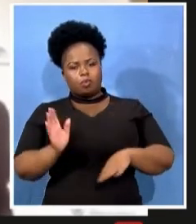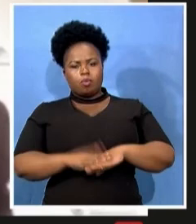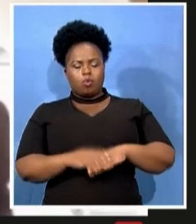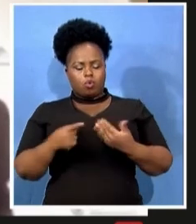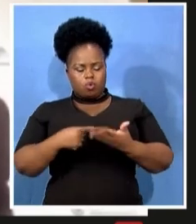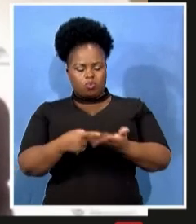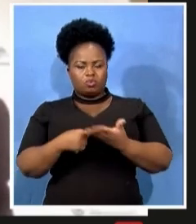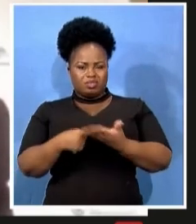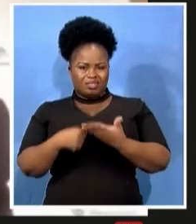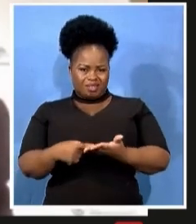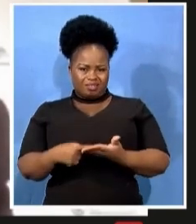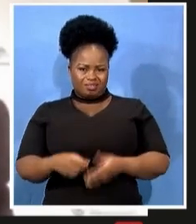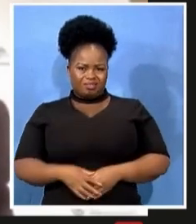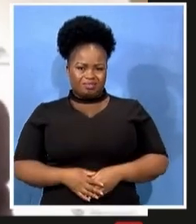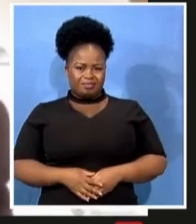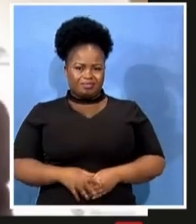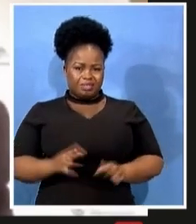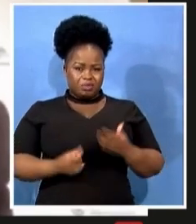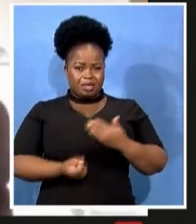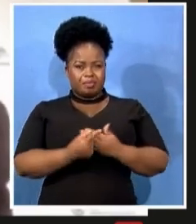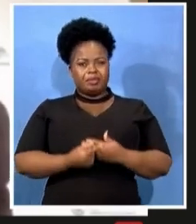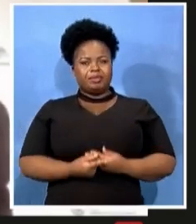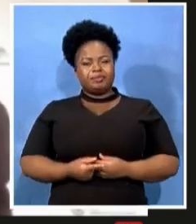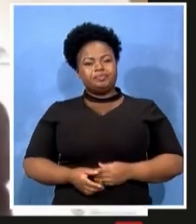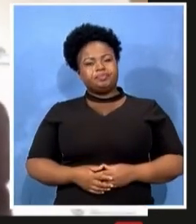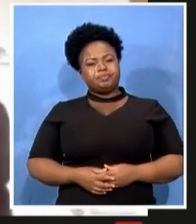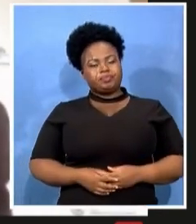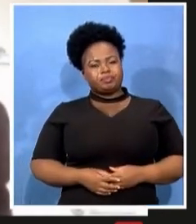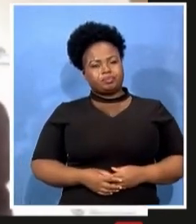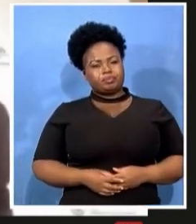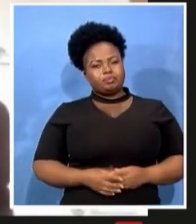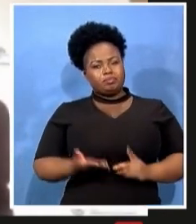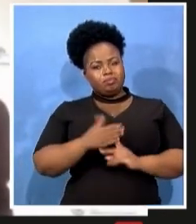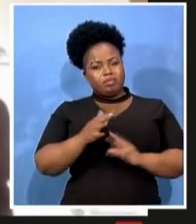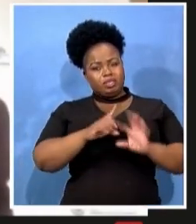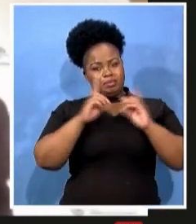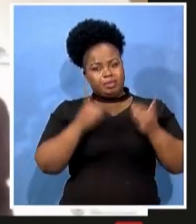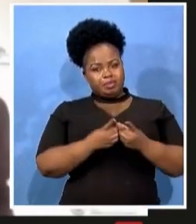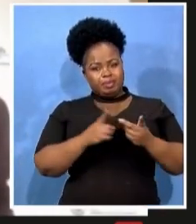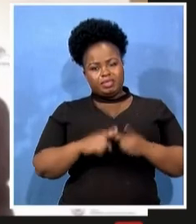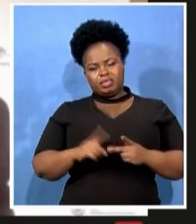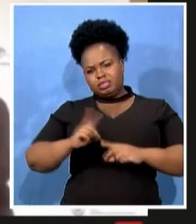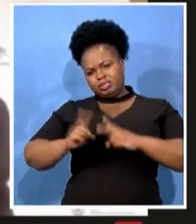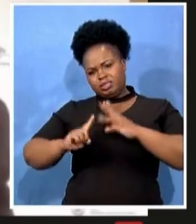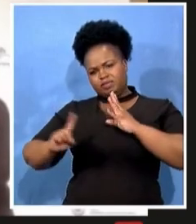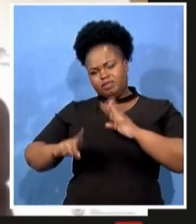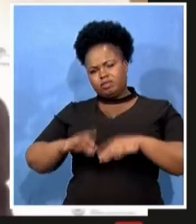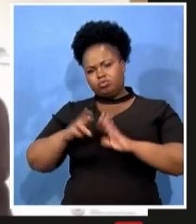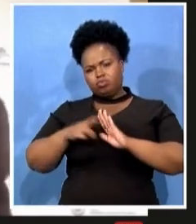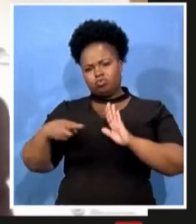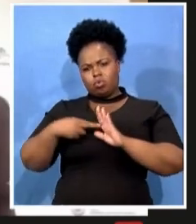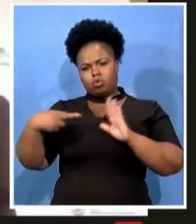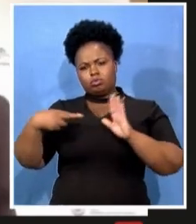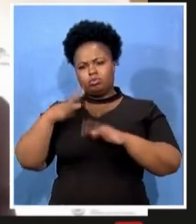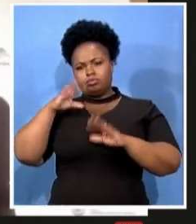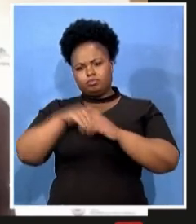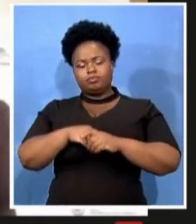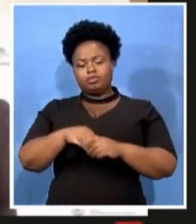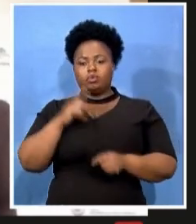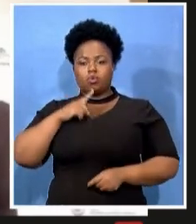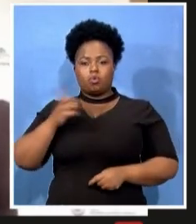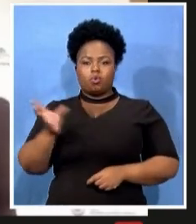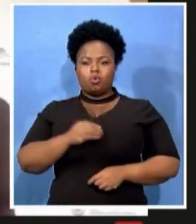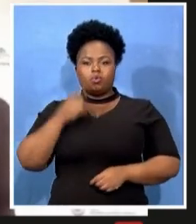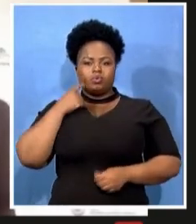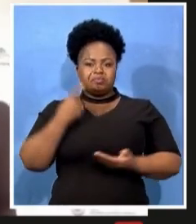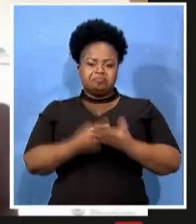between the department and the various players to be able to get to a point where we can say we've got our orders confirmed,